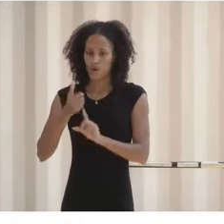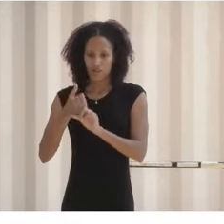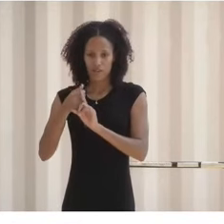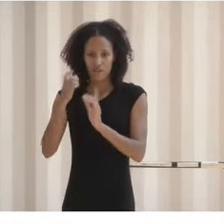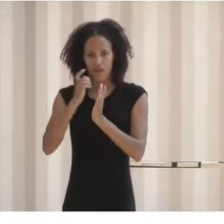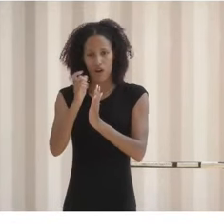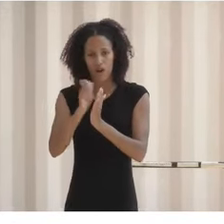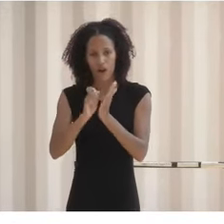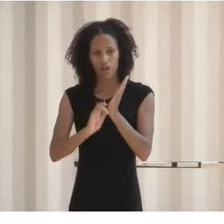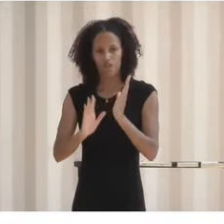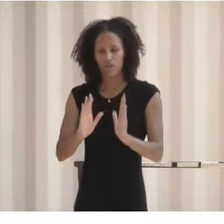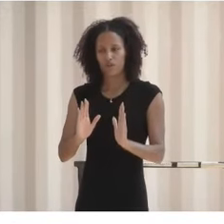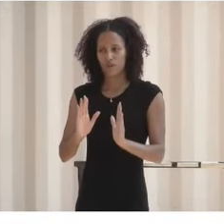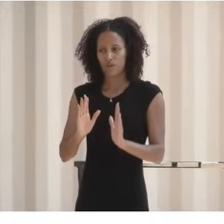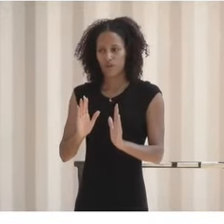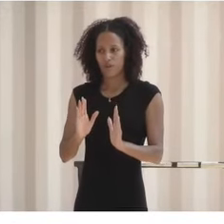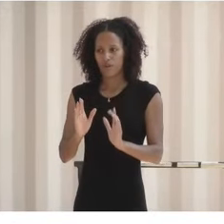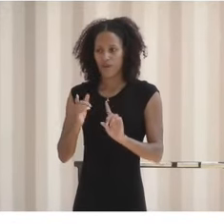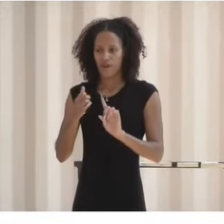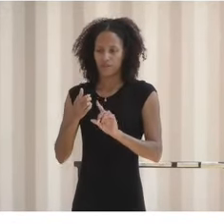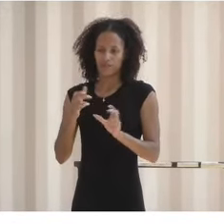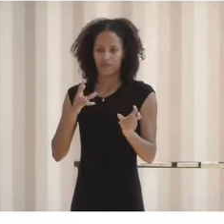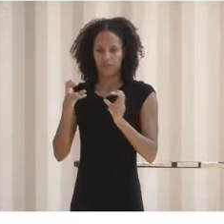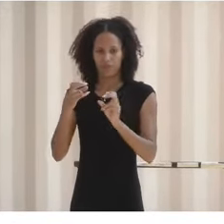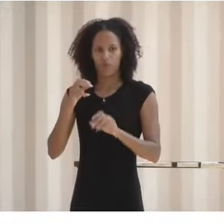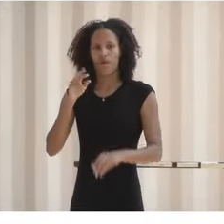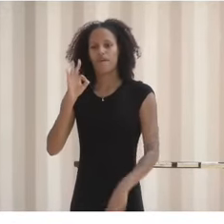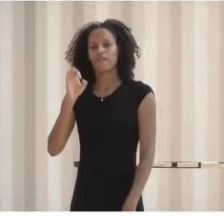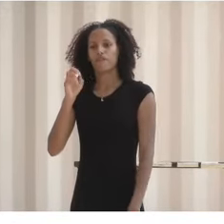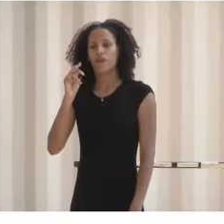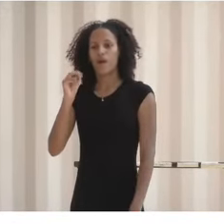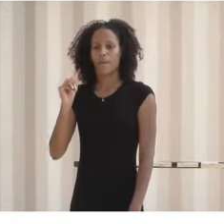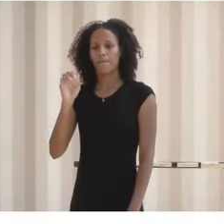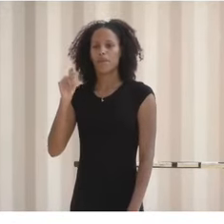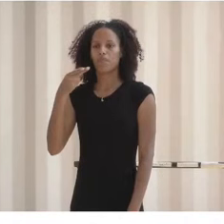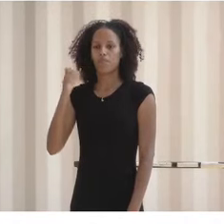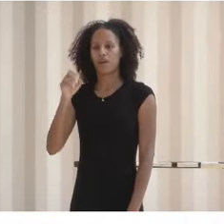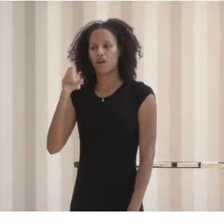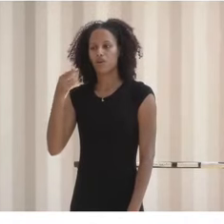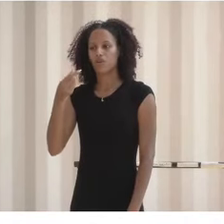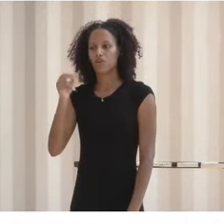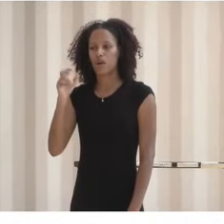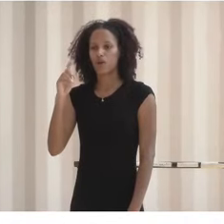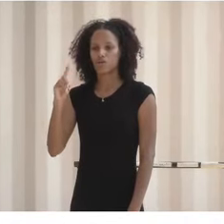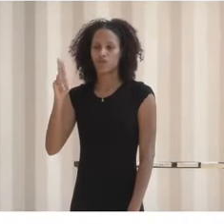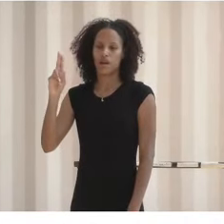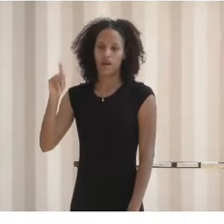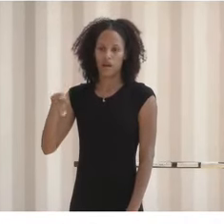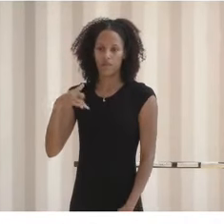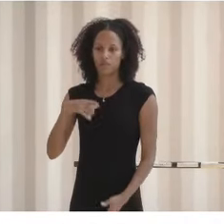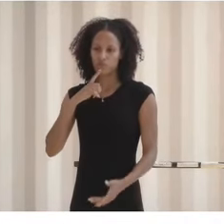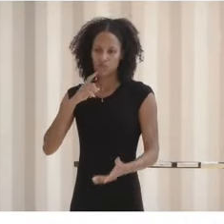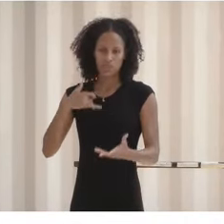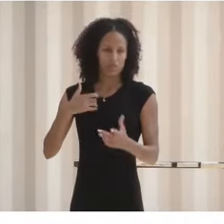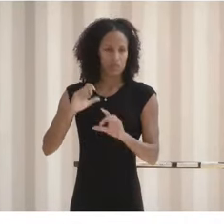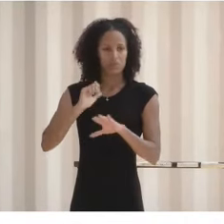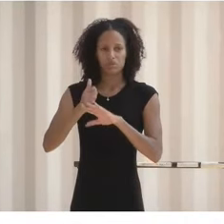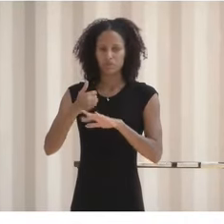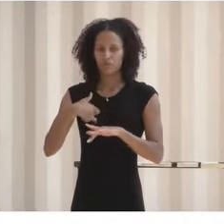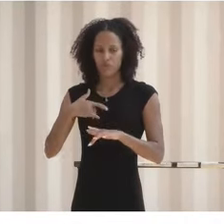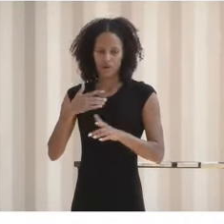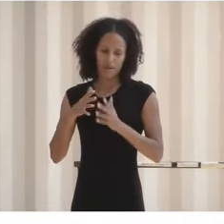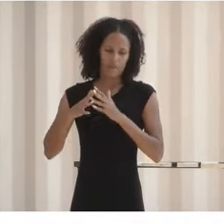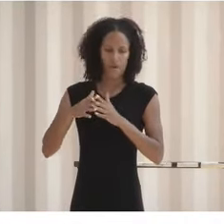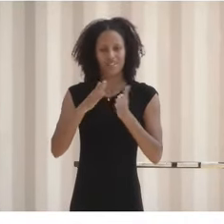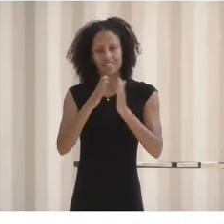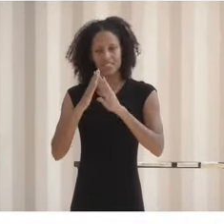is the author of From the Ground Up, Local Efforts to Create Resilient Cities, a book that examines how American cities are